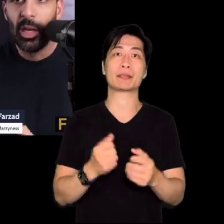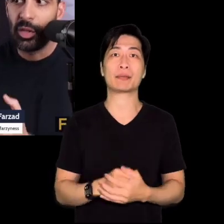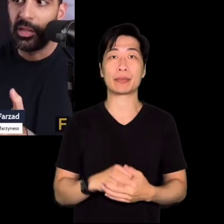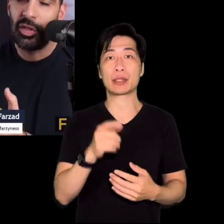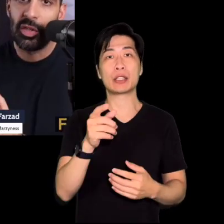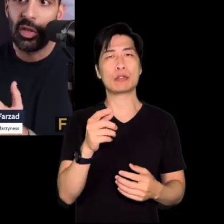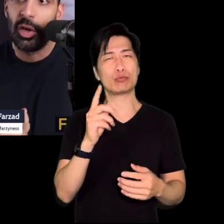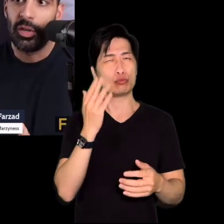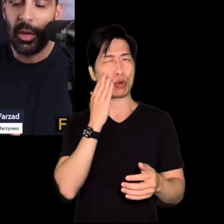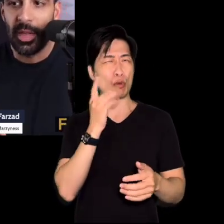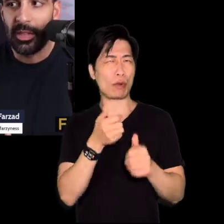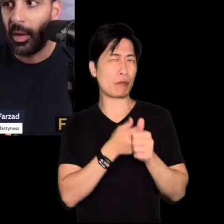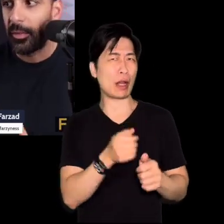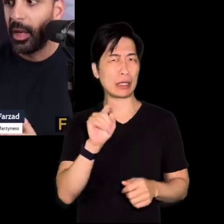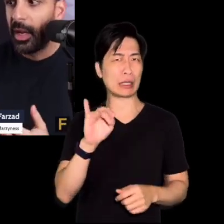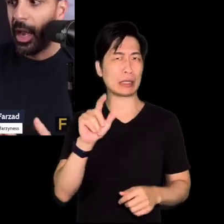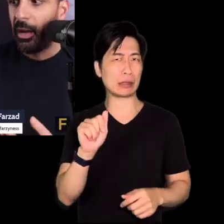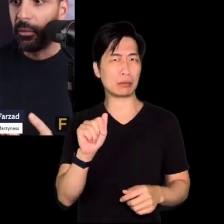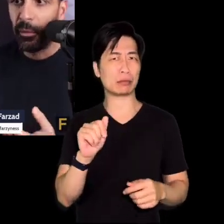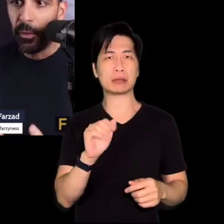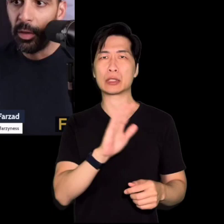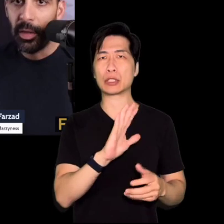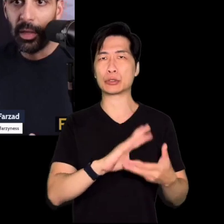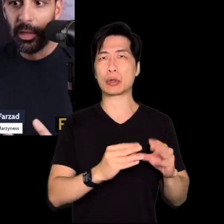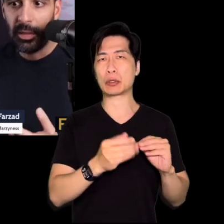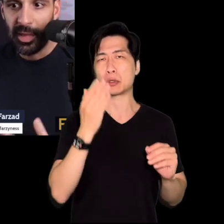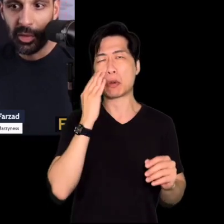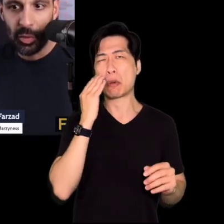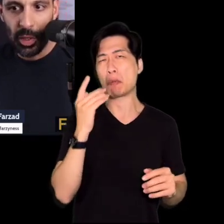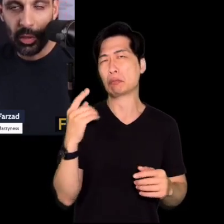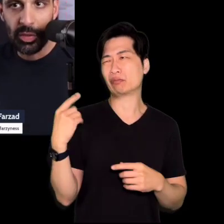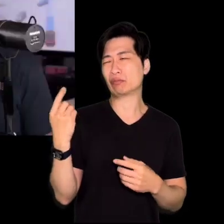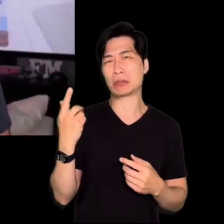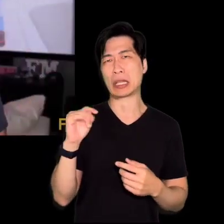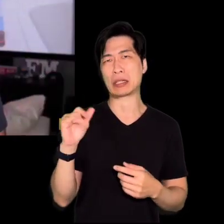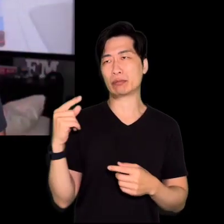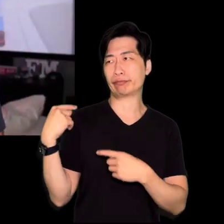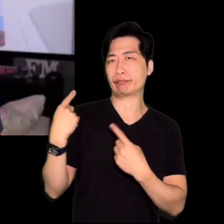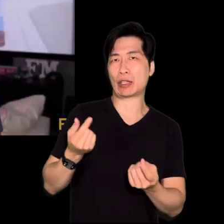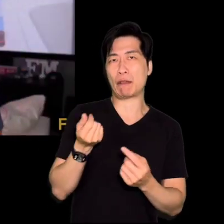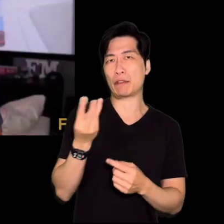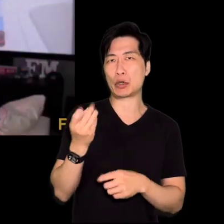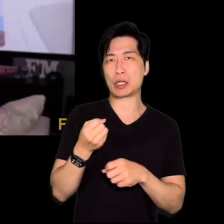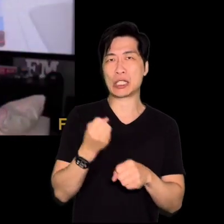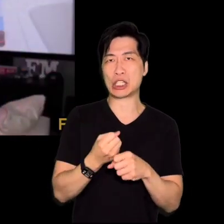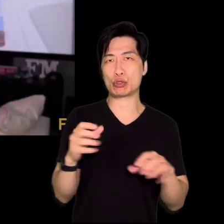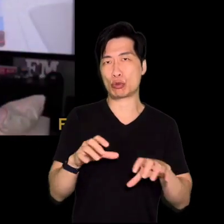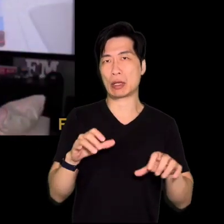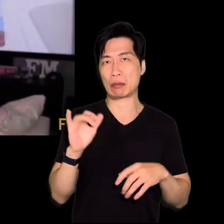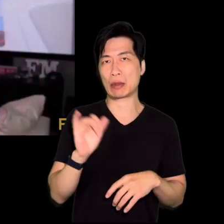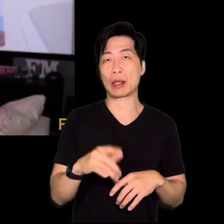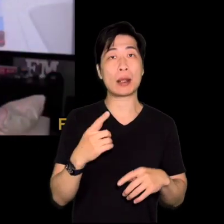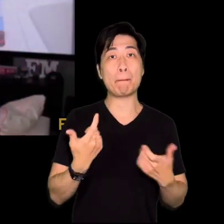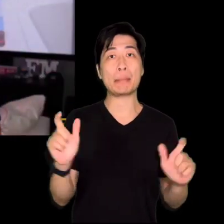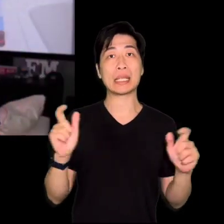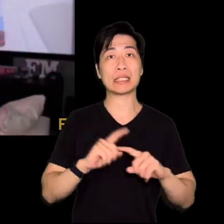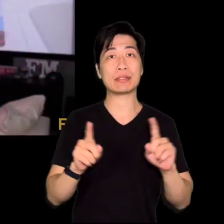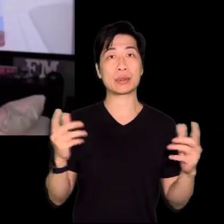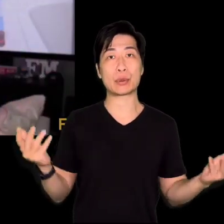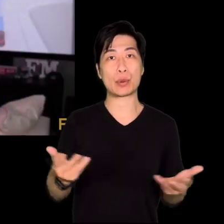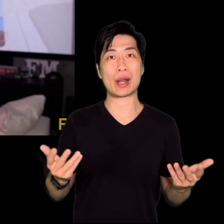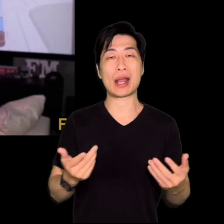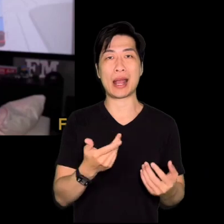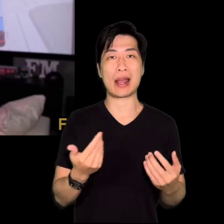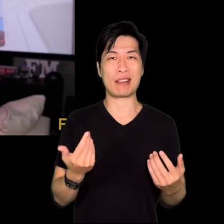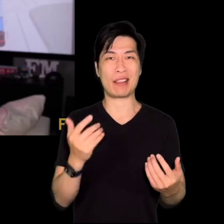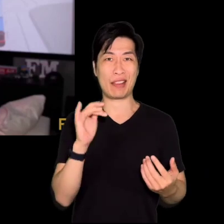going on. So this is just the car driving itself. Now, if you follow the Tesla story closely, you know that Tesla has been doing this for a little while now, for a few